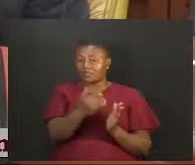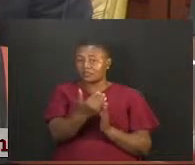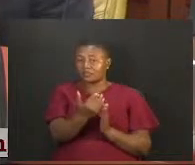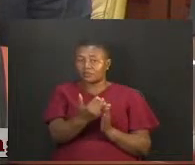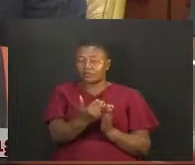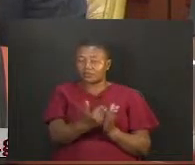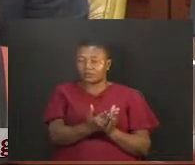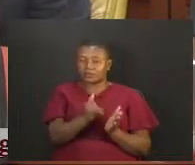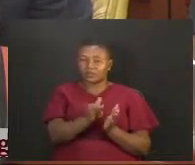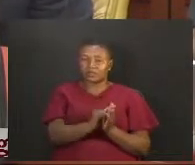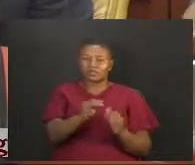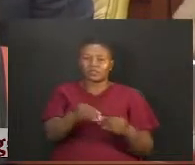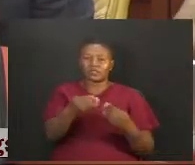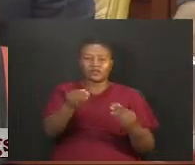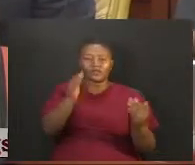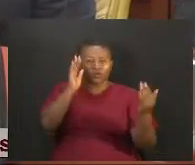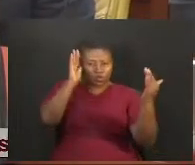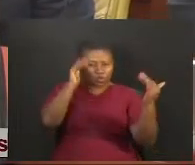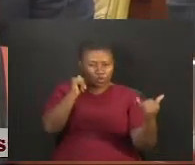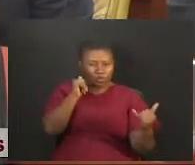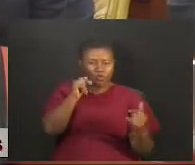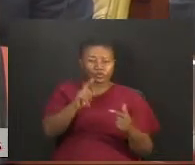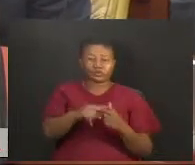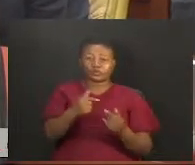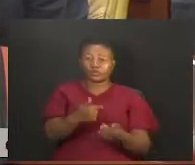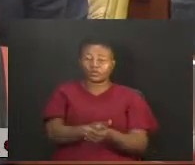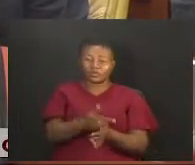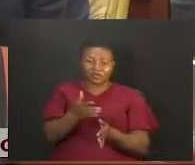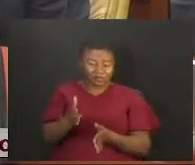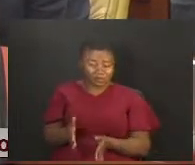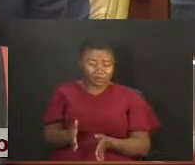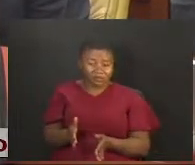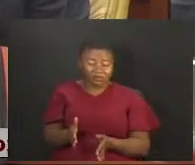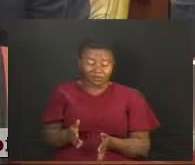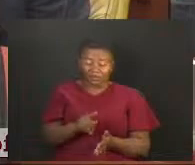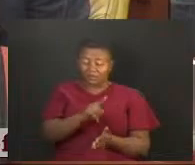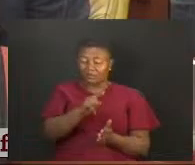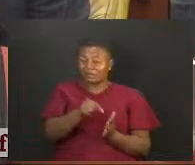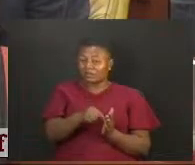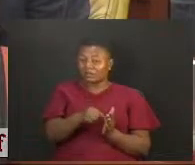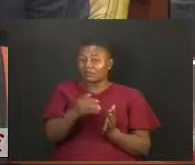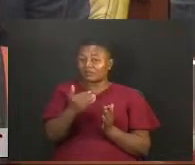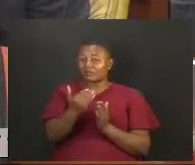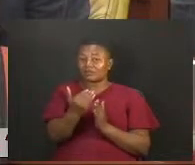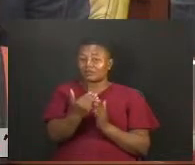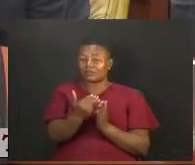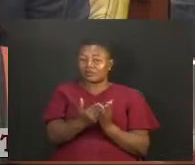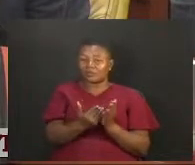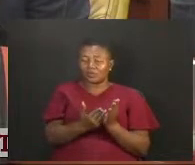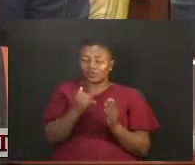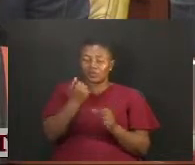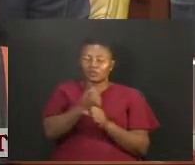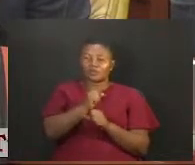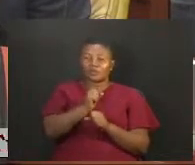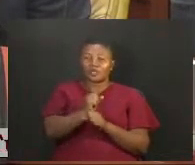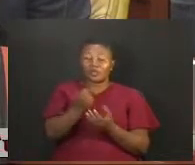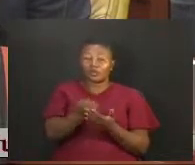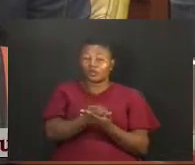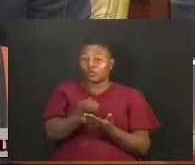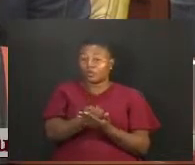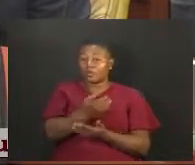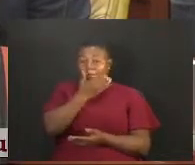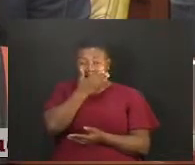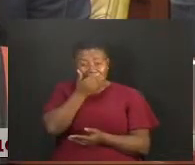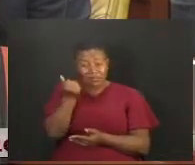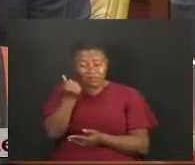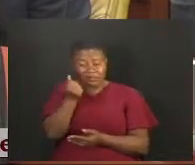that gives hope to Ghanaians. This is a budget that will stabilize the economy. This is